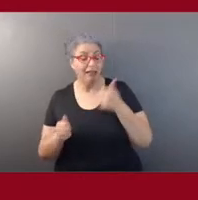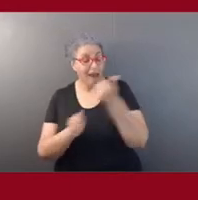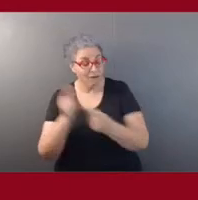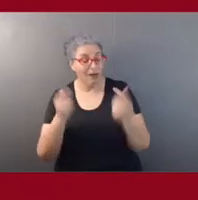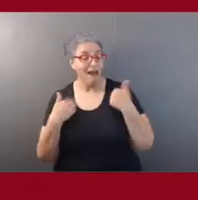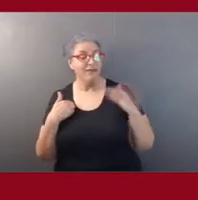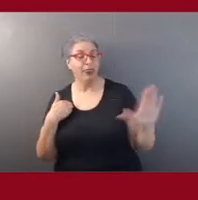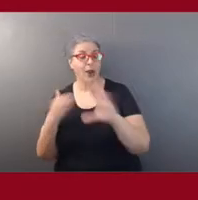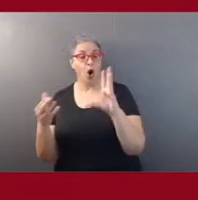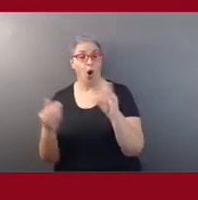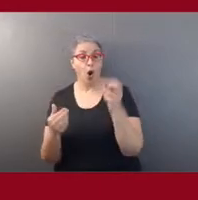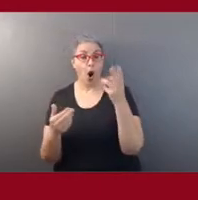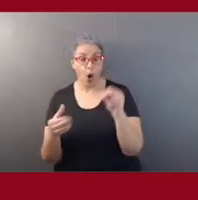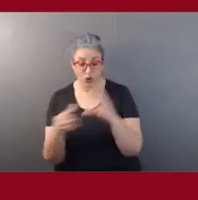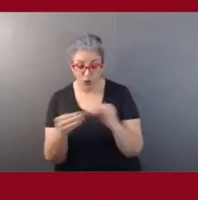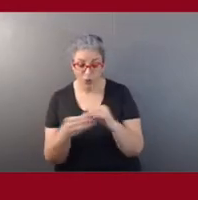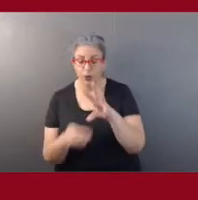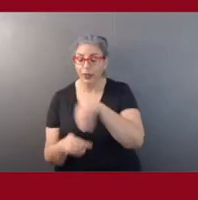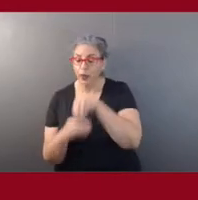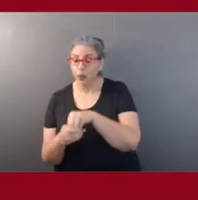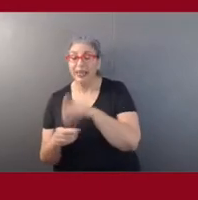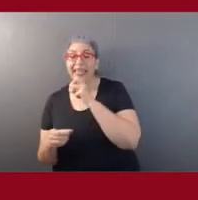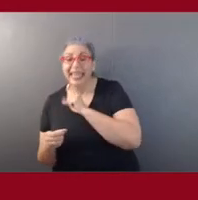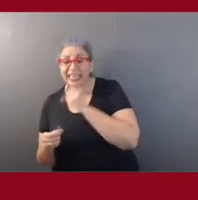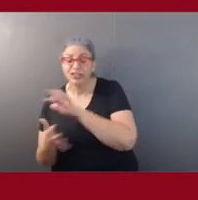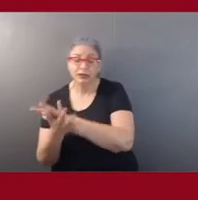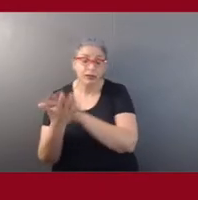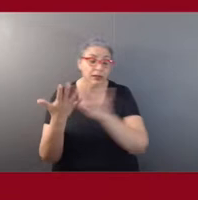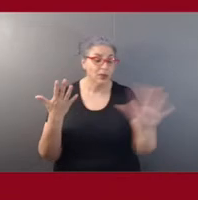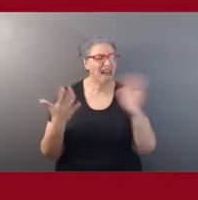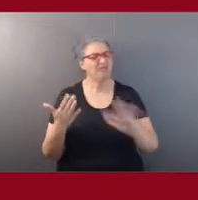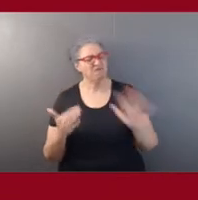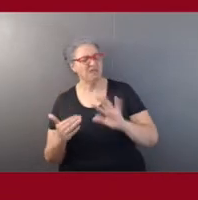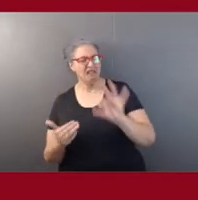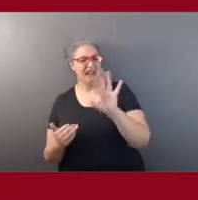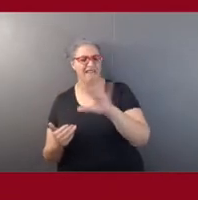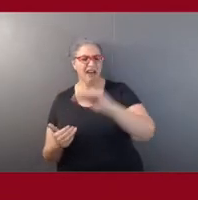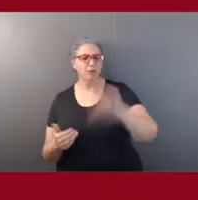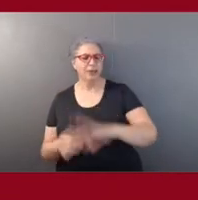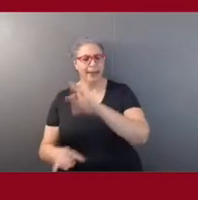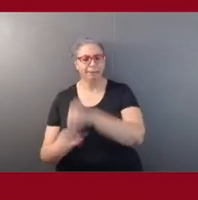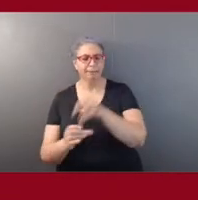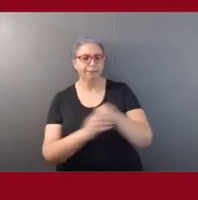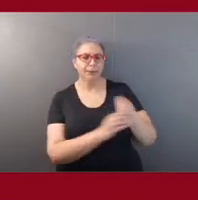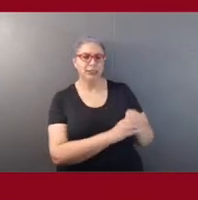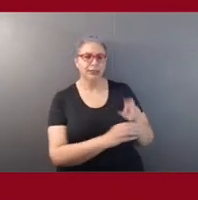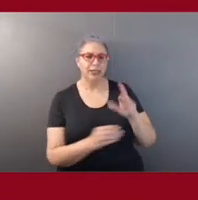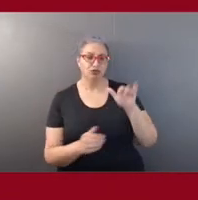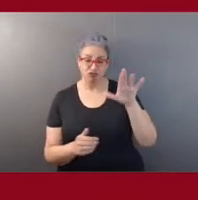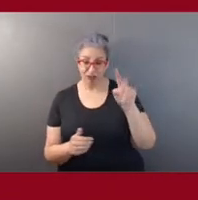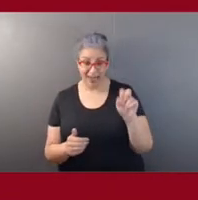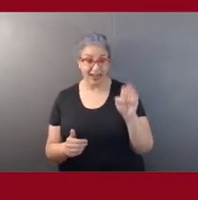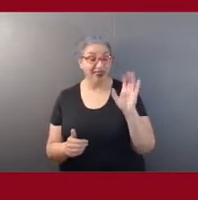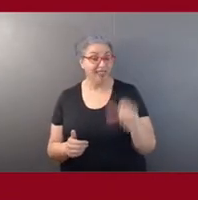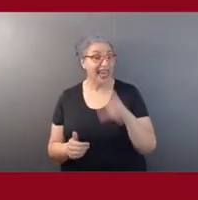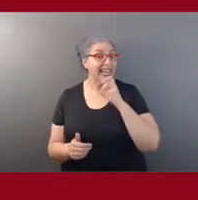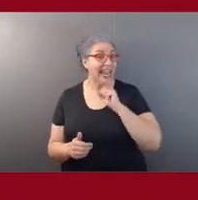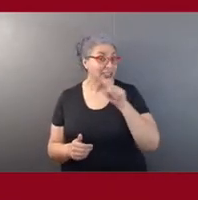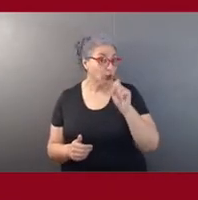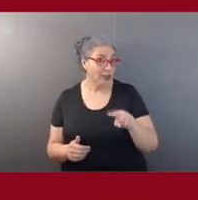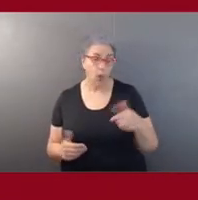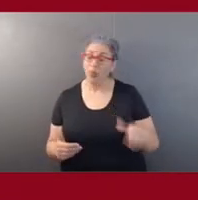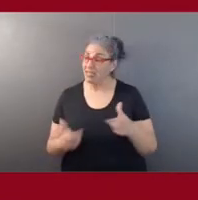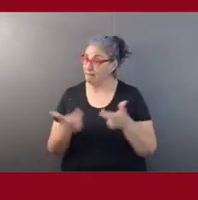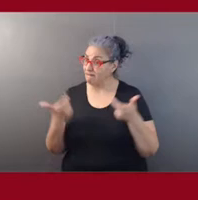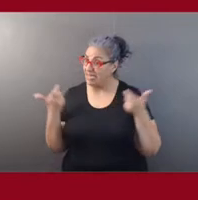that is also including age. So we have about a 95% participation rate on set. And that age question is actually a